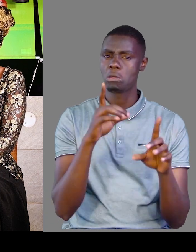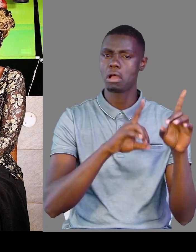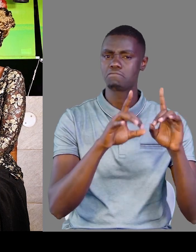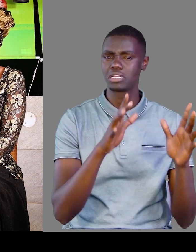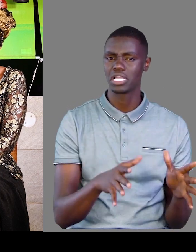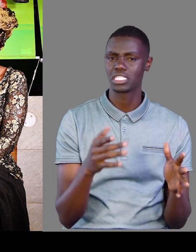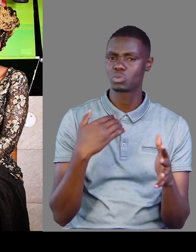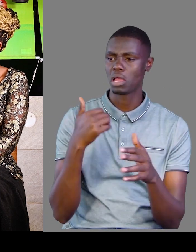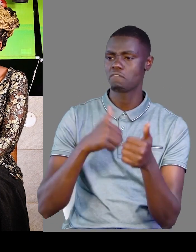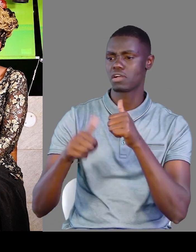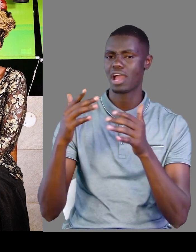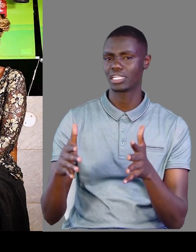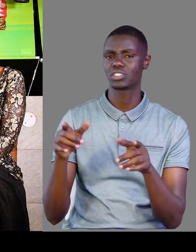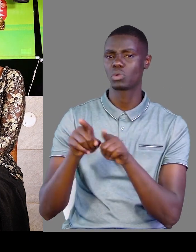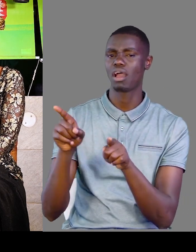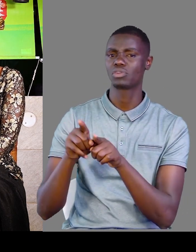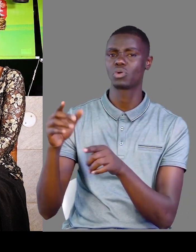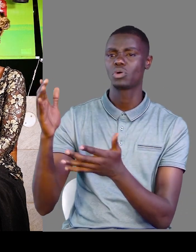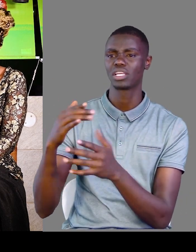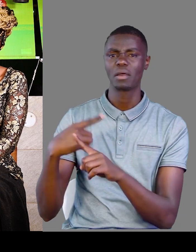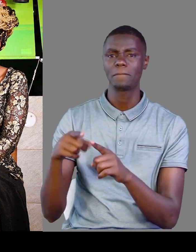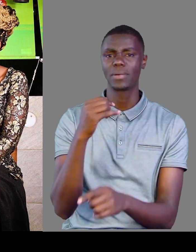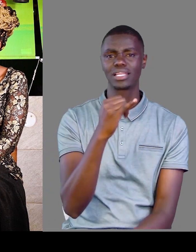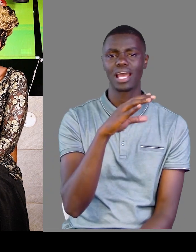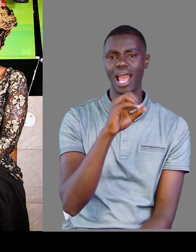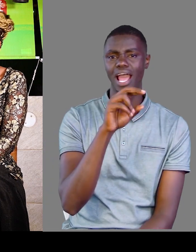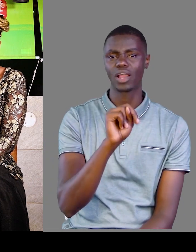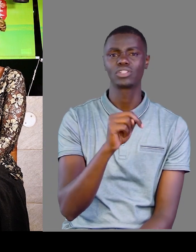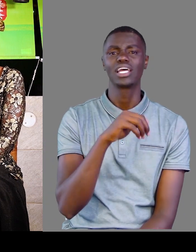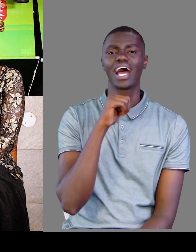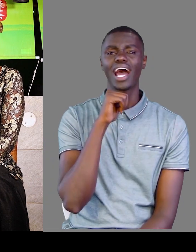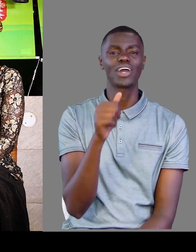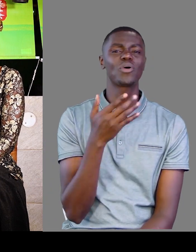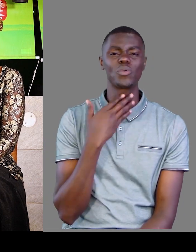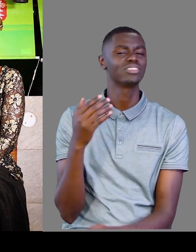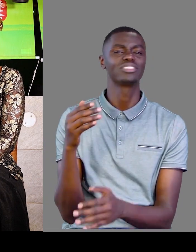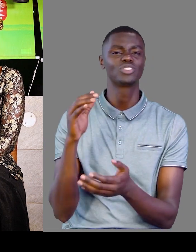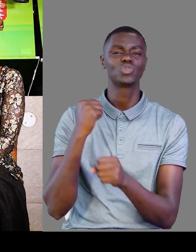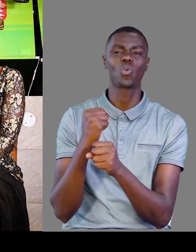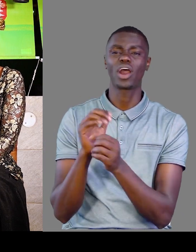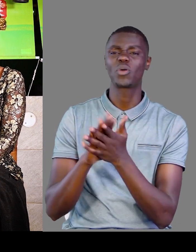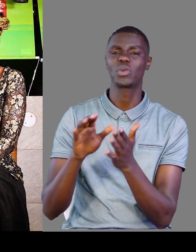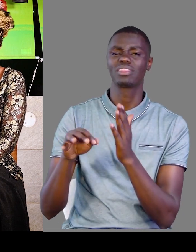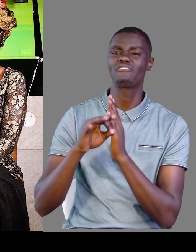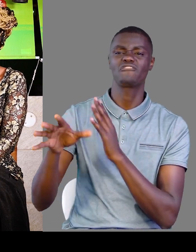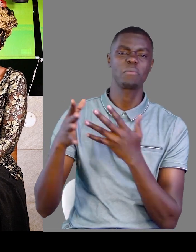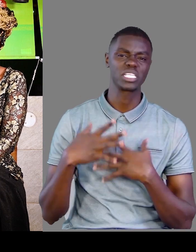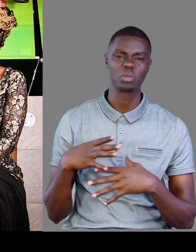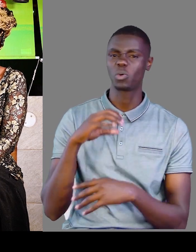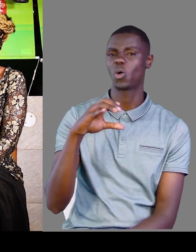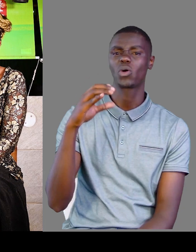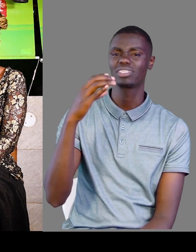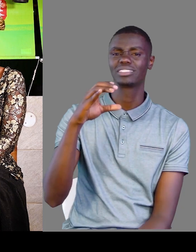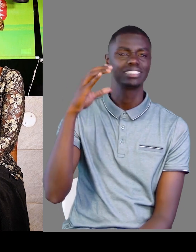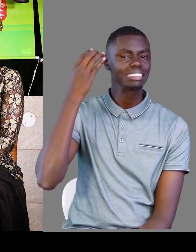have actors, we have singers, but icons, because I don't want to deal with everyone is interviewing celebrities. So we're